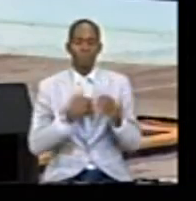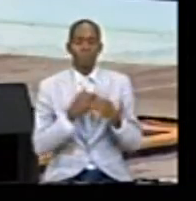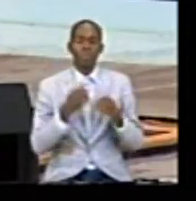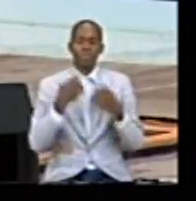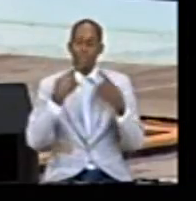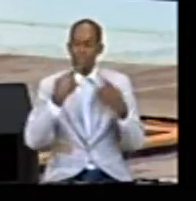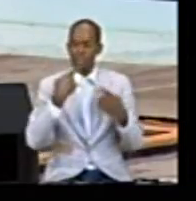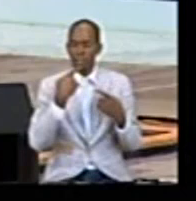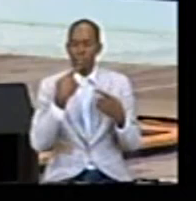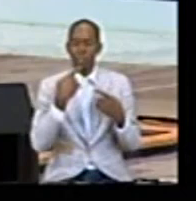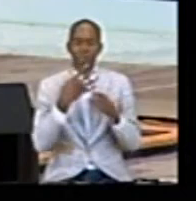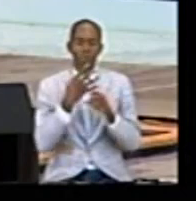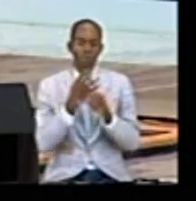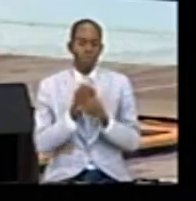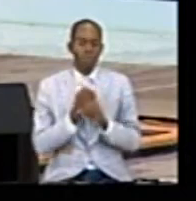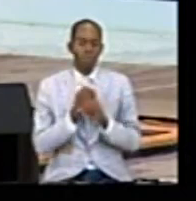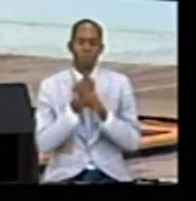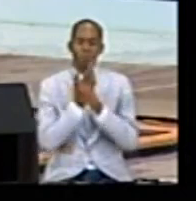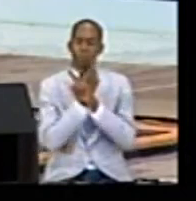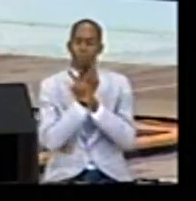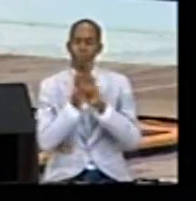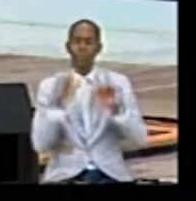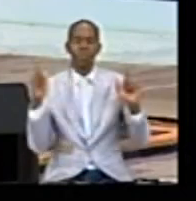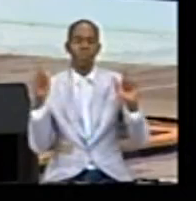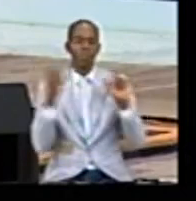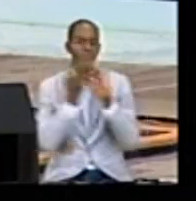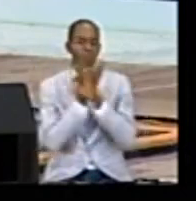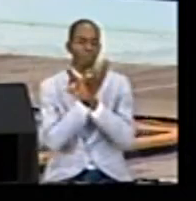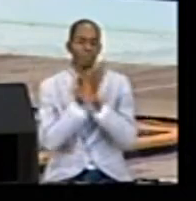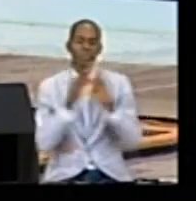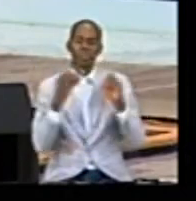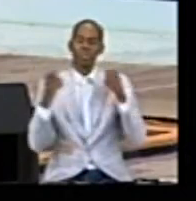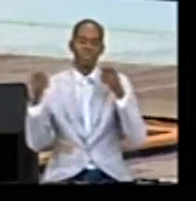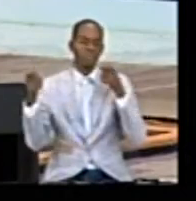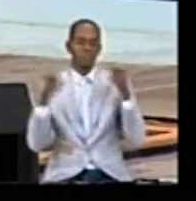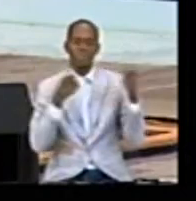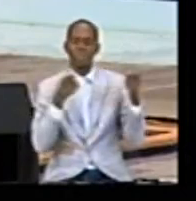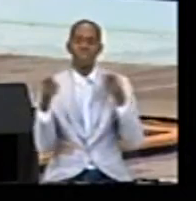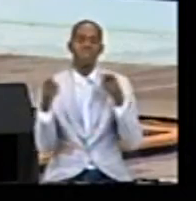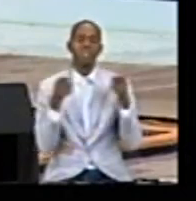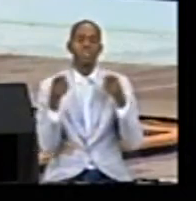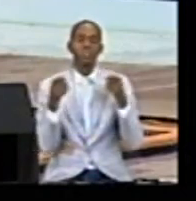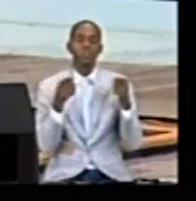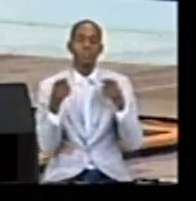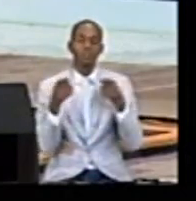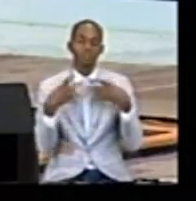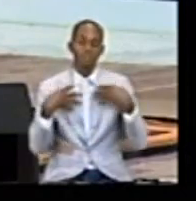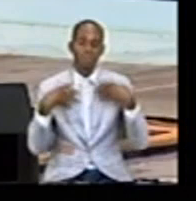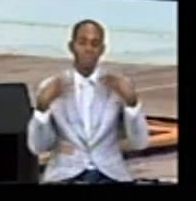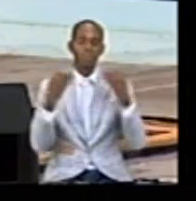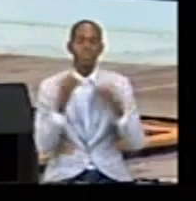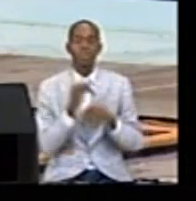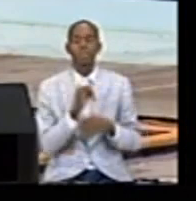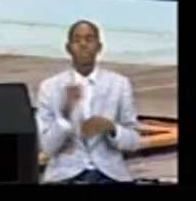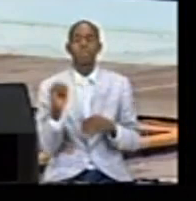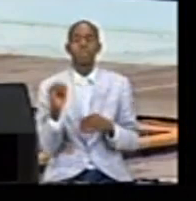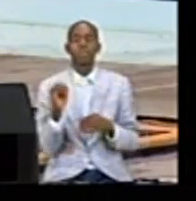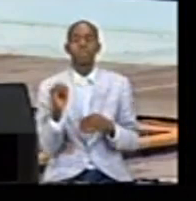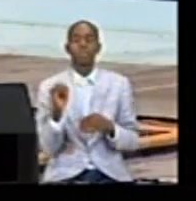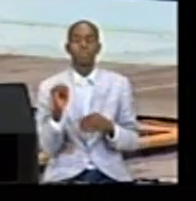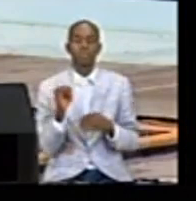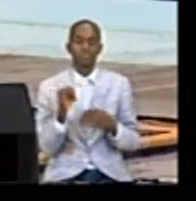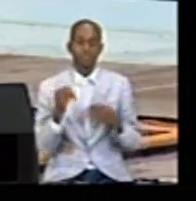liberty. Freedom, yeah. Dominion, yeah. Healing,